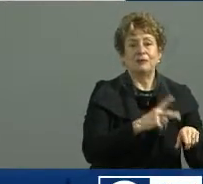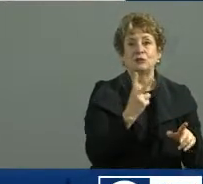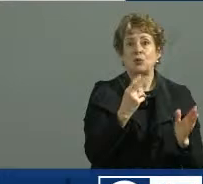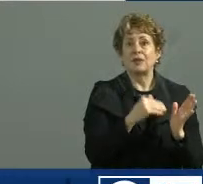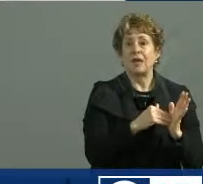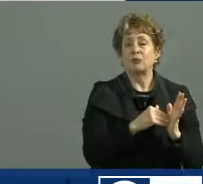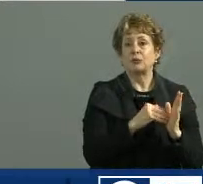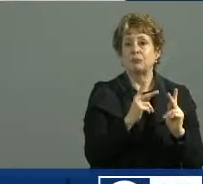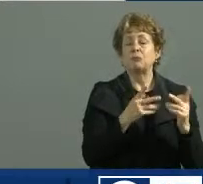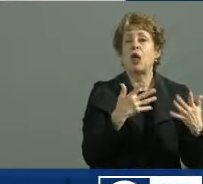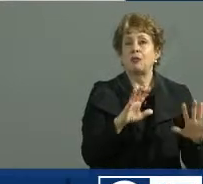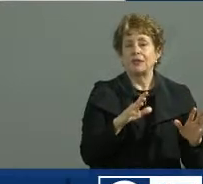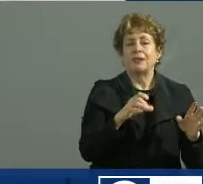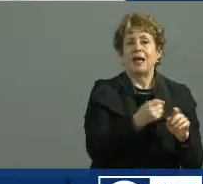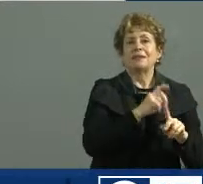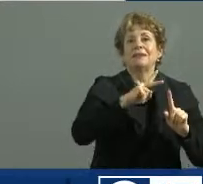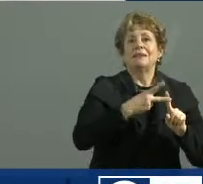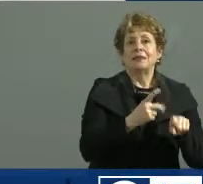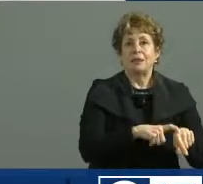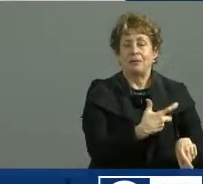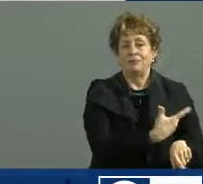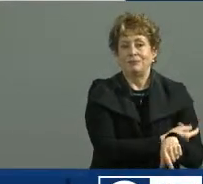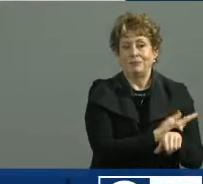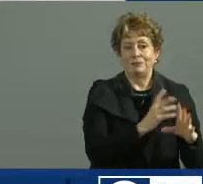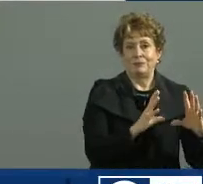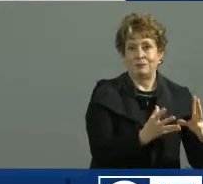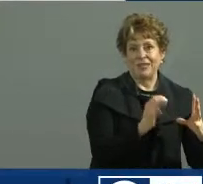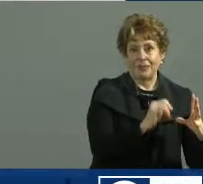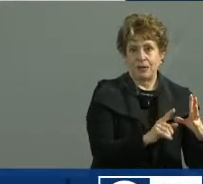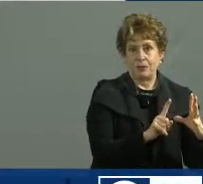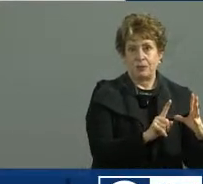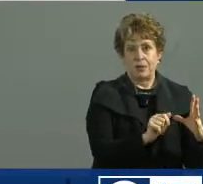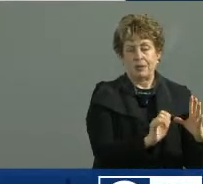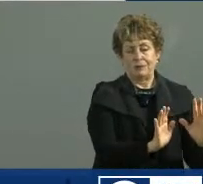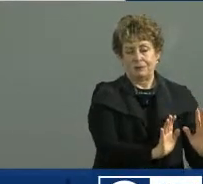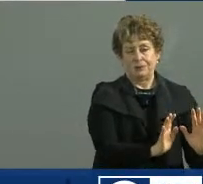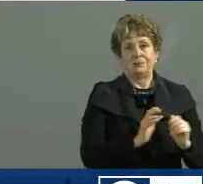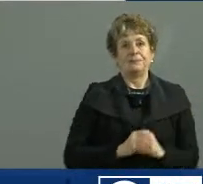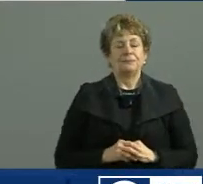2 doses for their complete immunization.